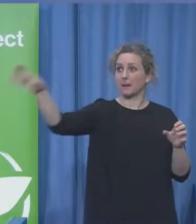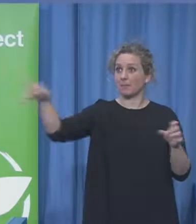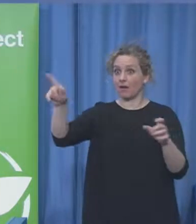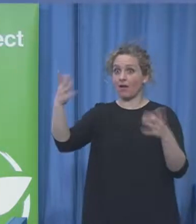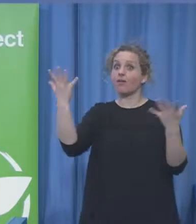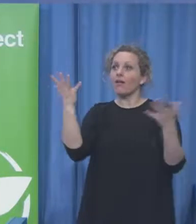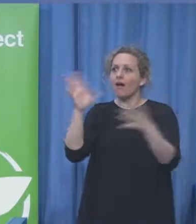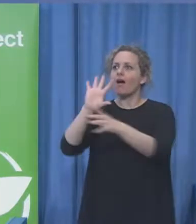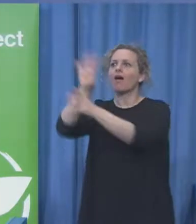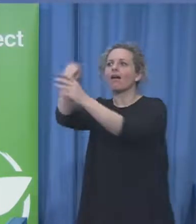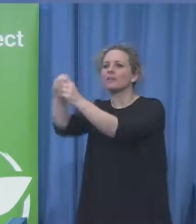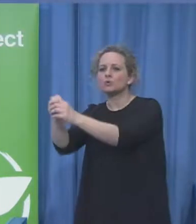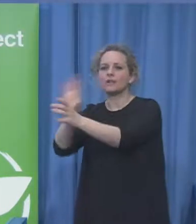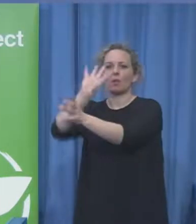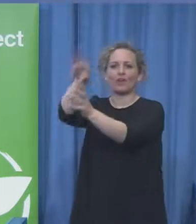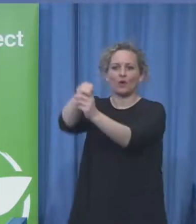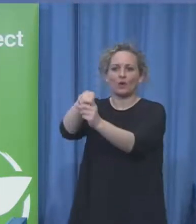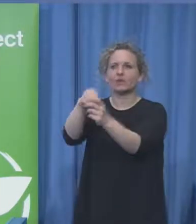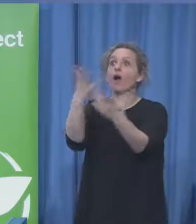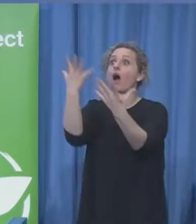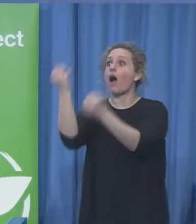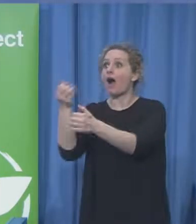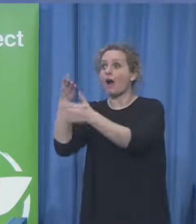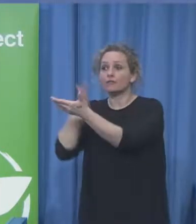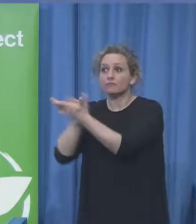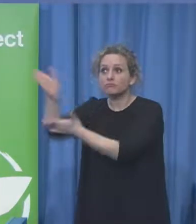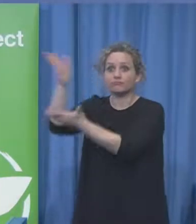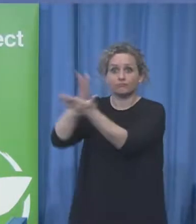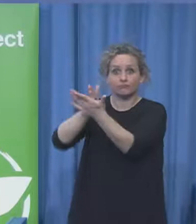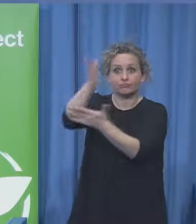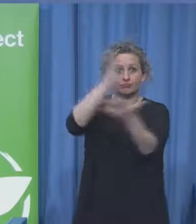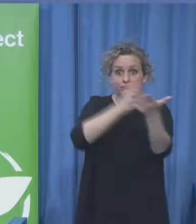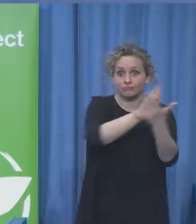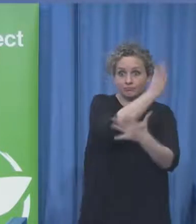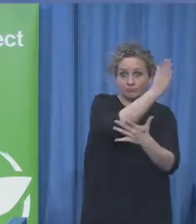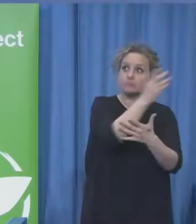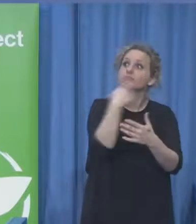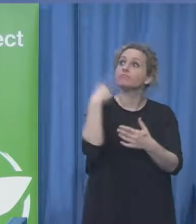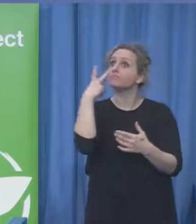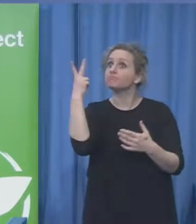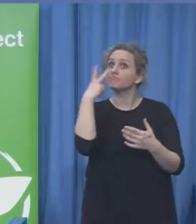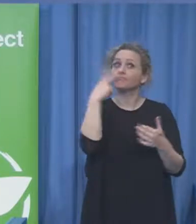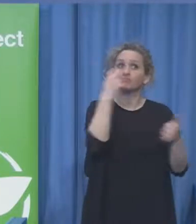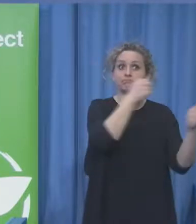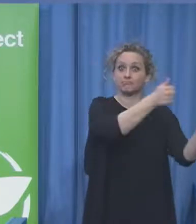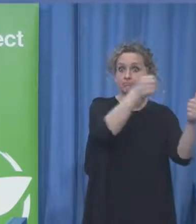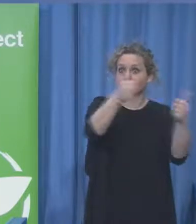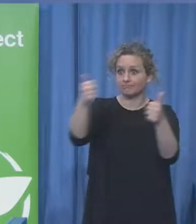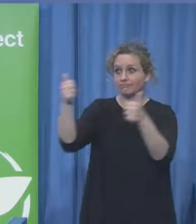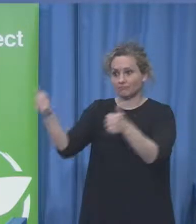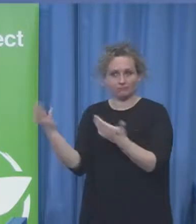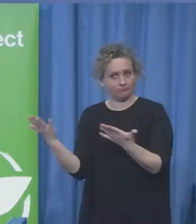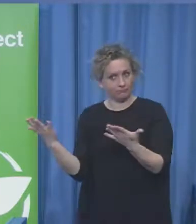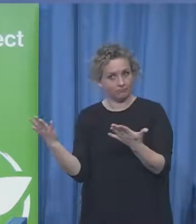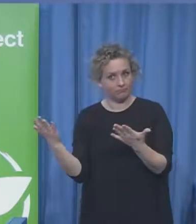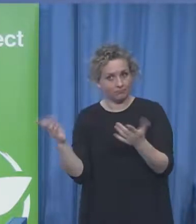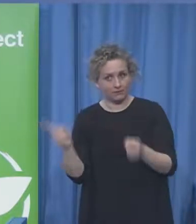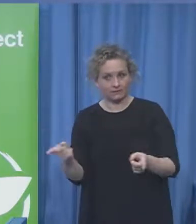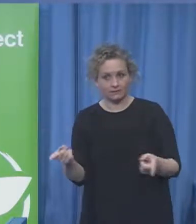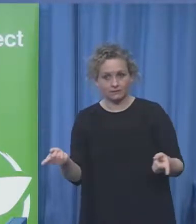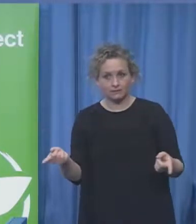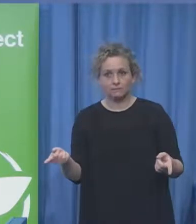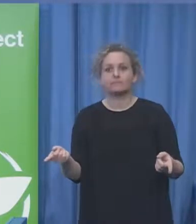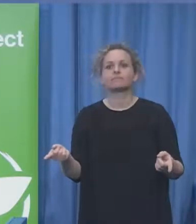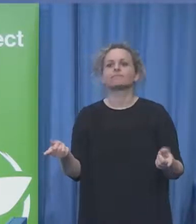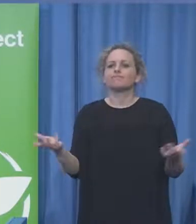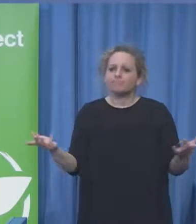and full inclusion at all levels, and also facilitate a multi-stakeholder partnership and international